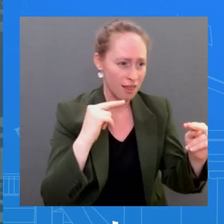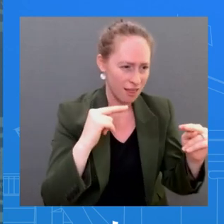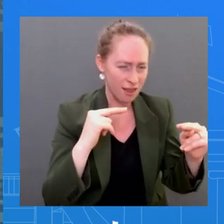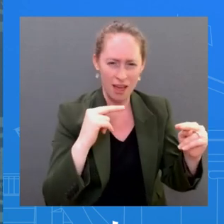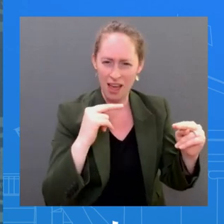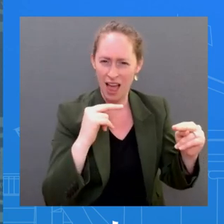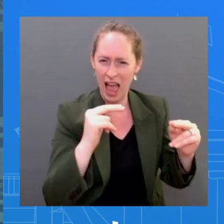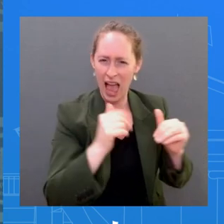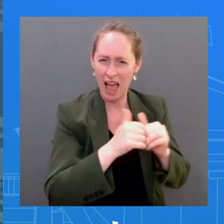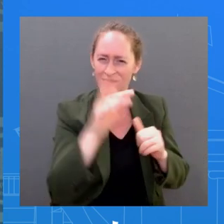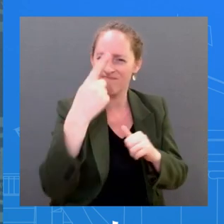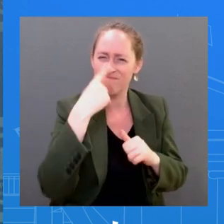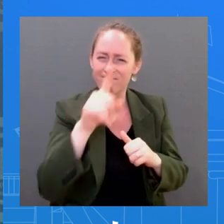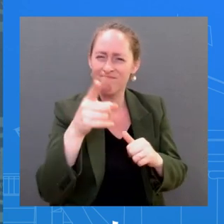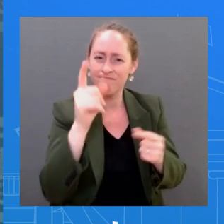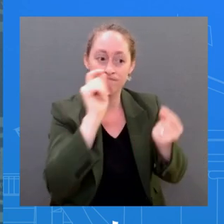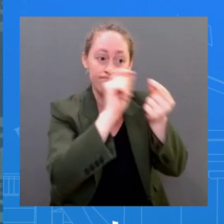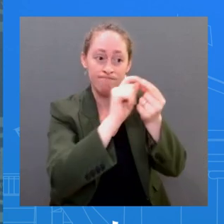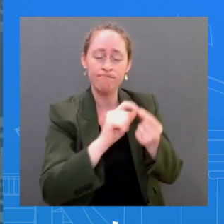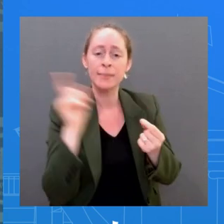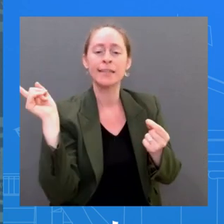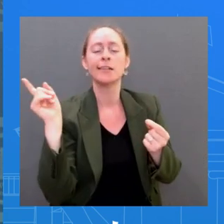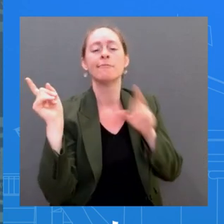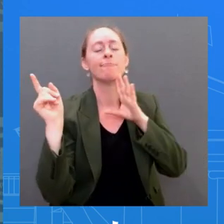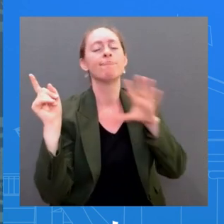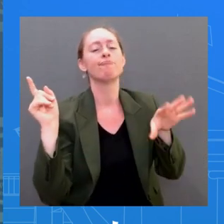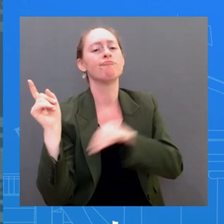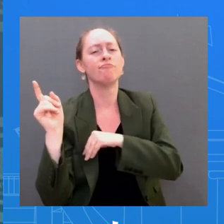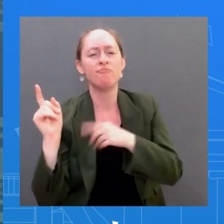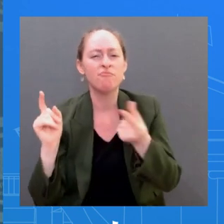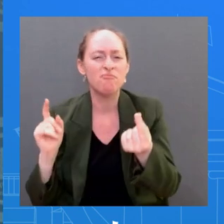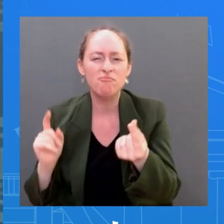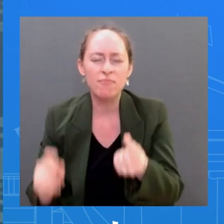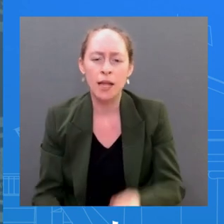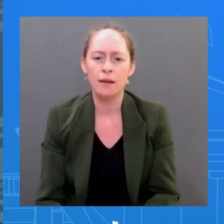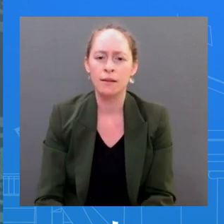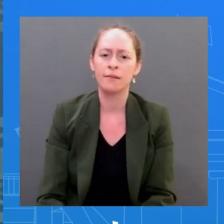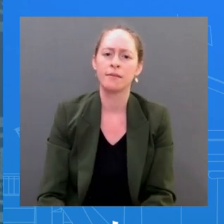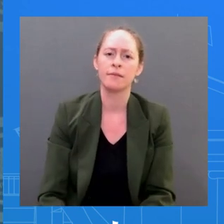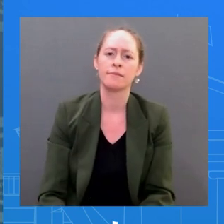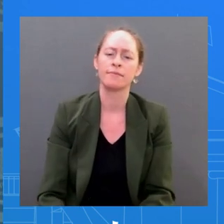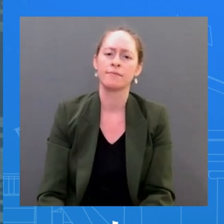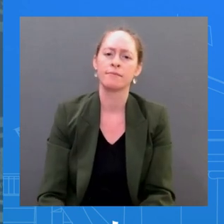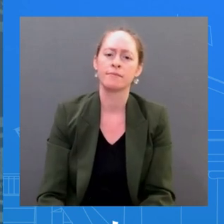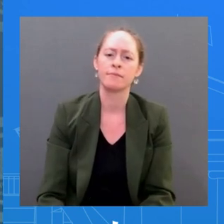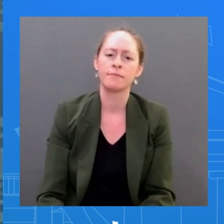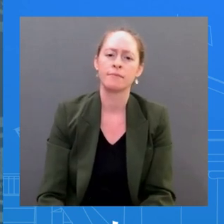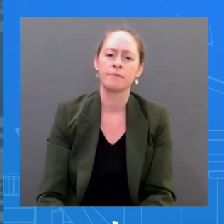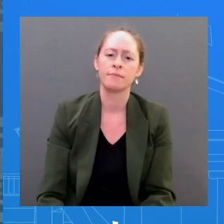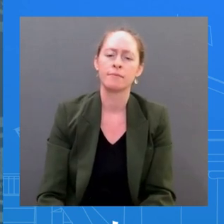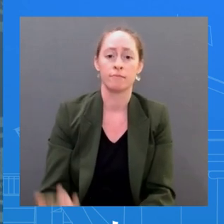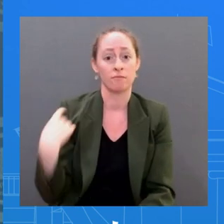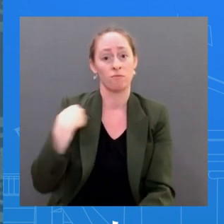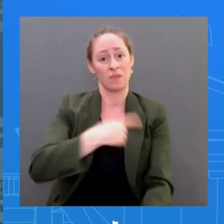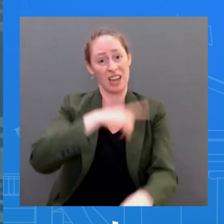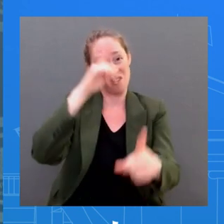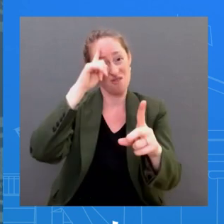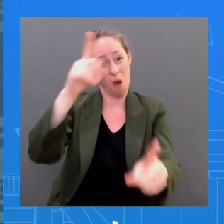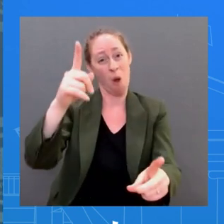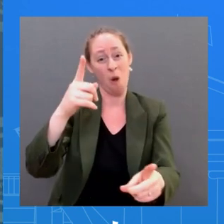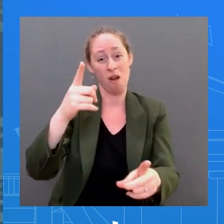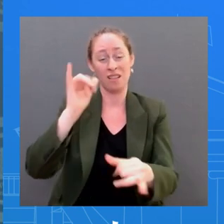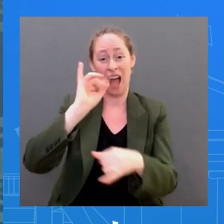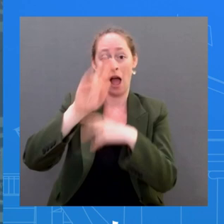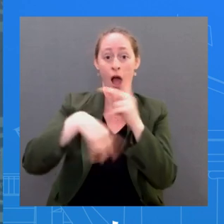like Uvalde or Buffalo and many mass shootings prior can't happen again, and we're encouraged again by the progress that we're seeing. You